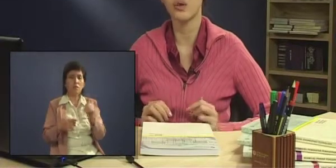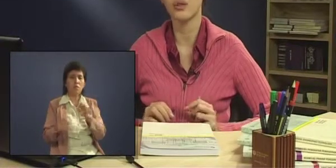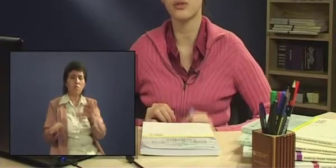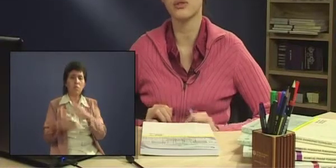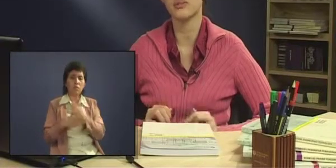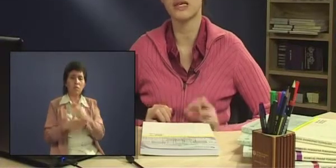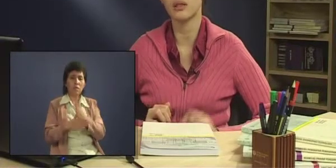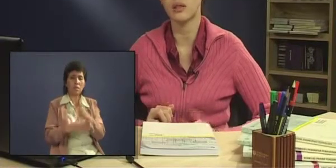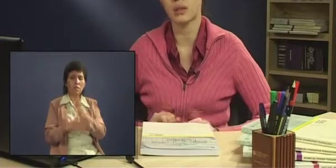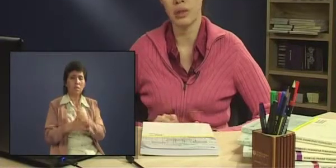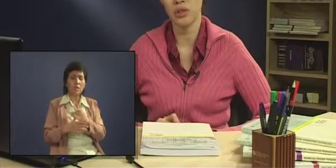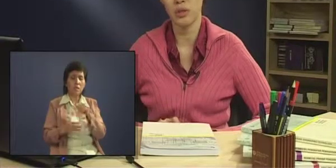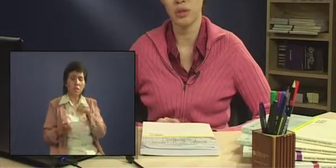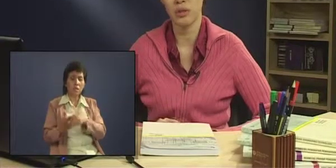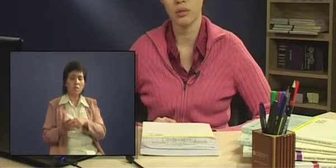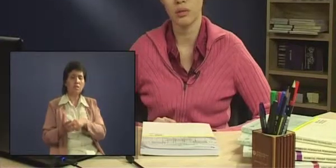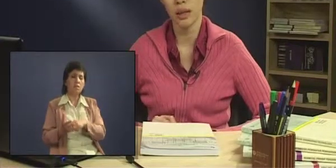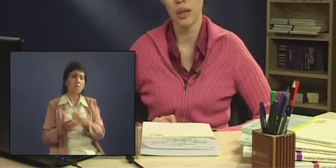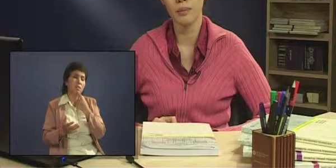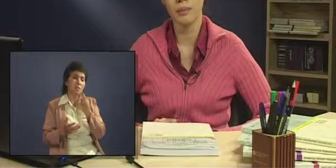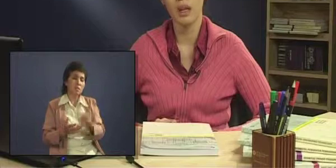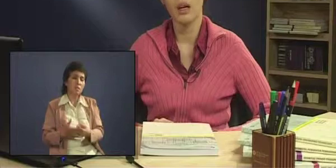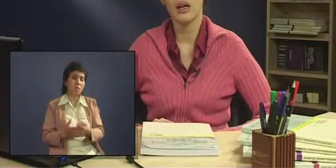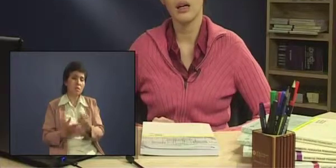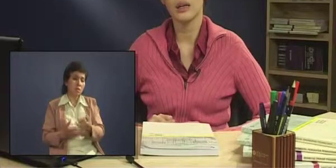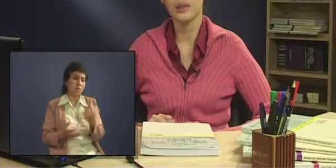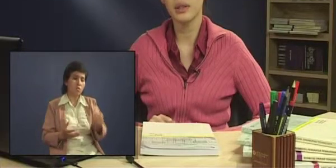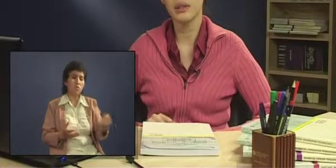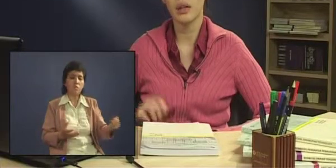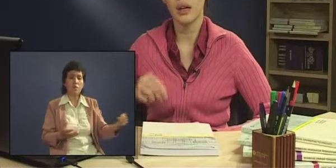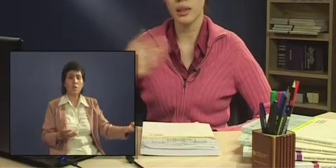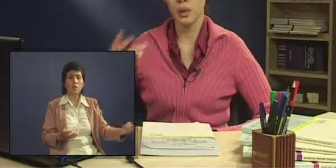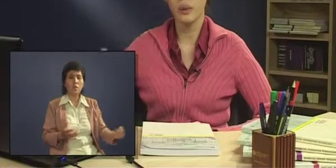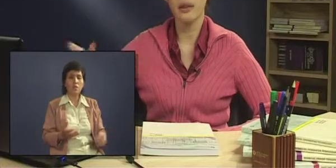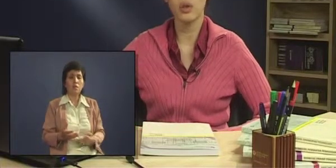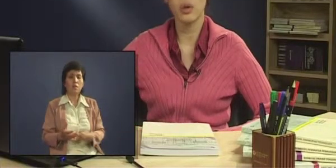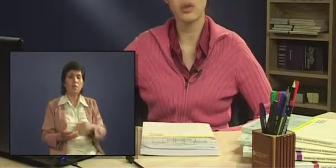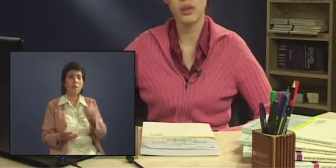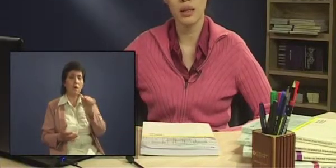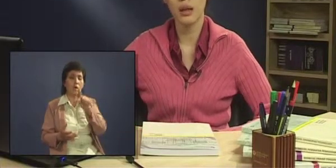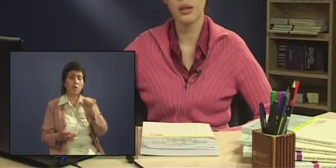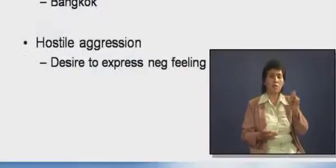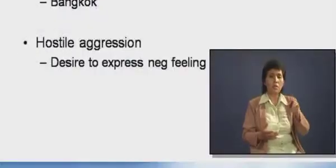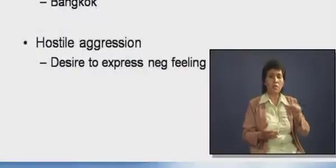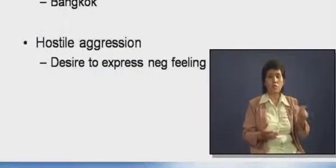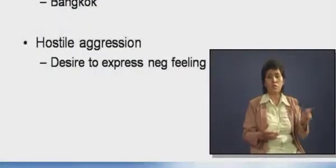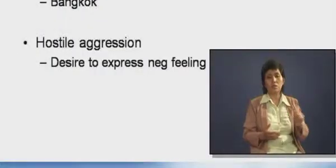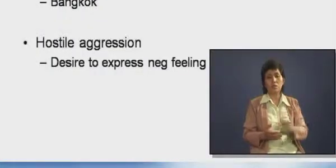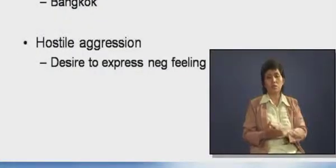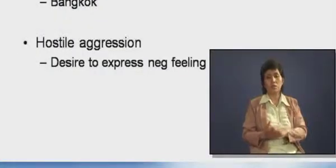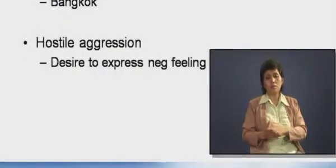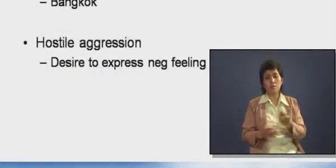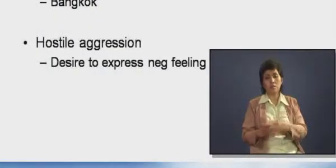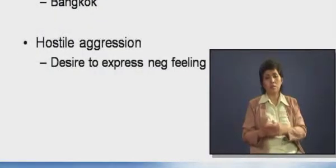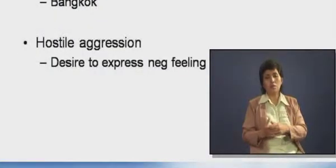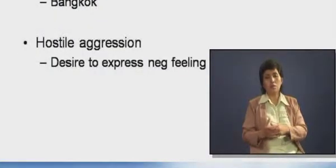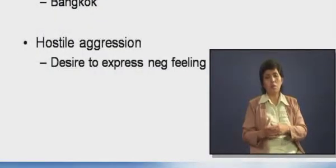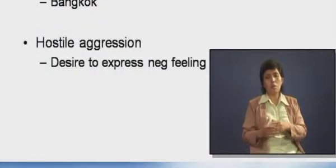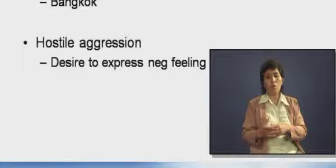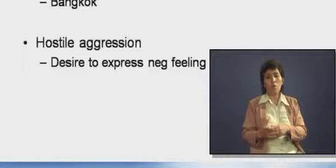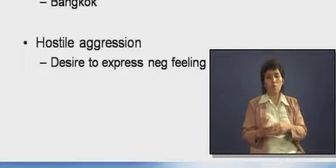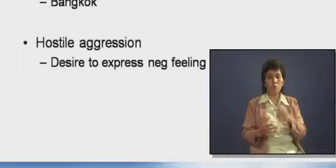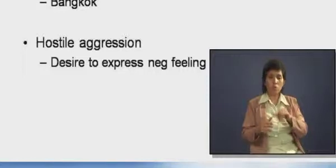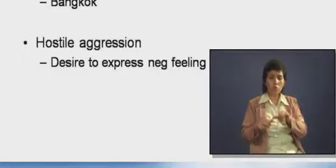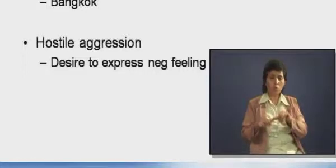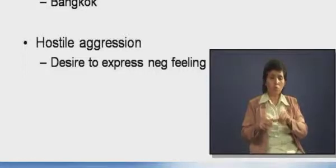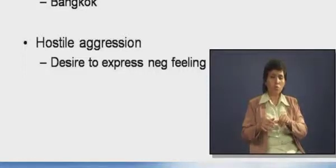These are called instrumental aggression, okay? Next one we have the hostile aggression. Hostile aggression means to